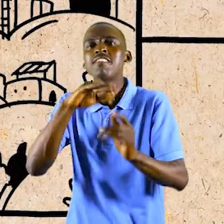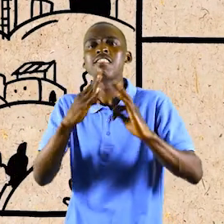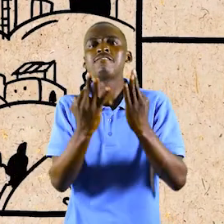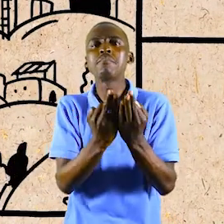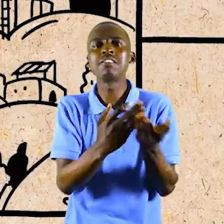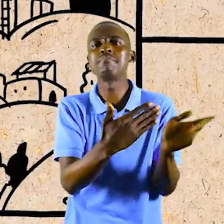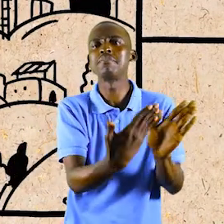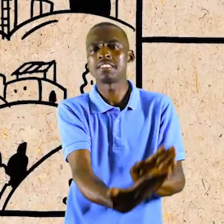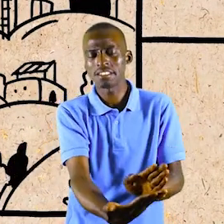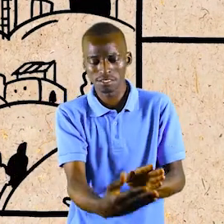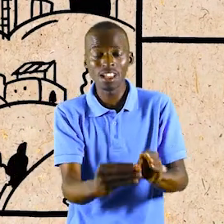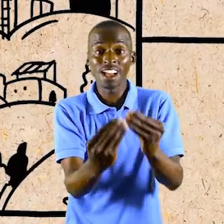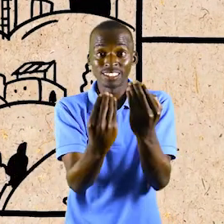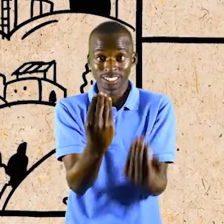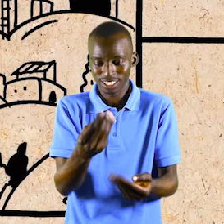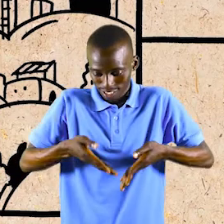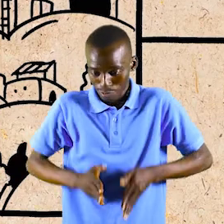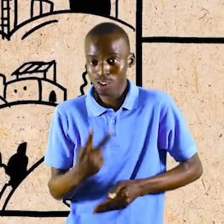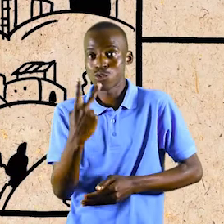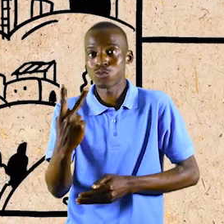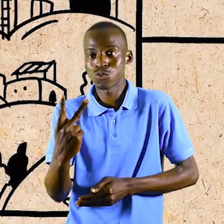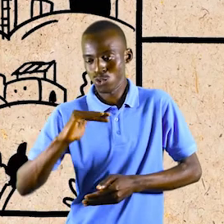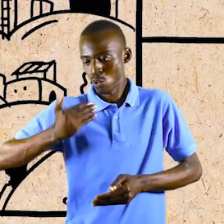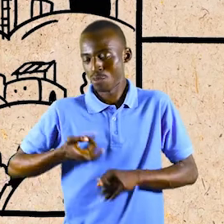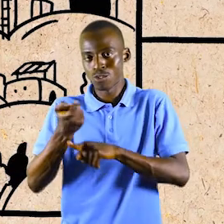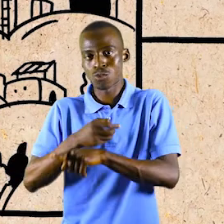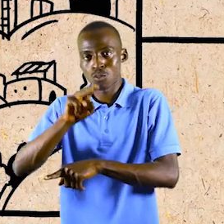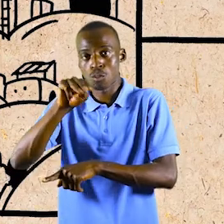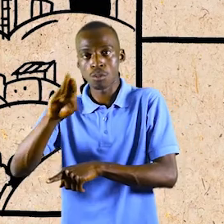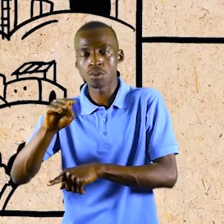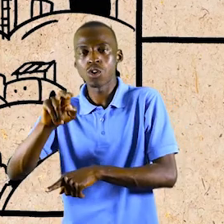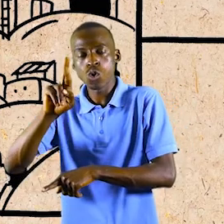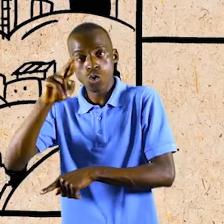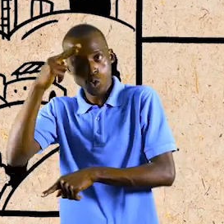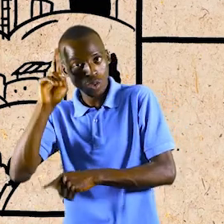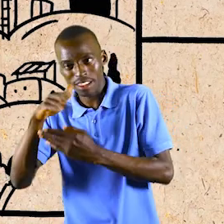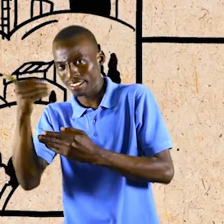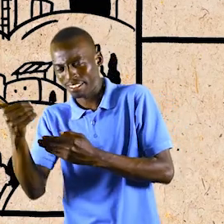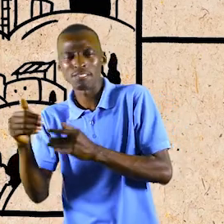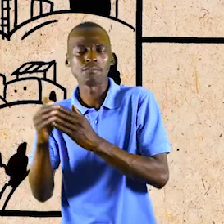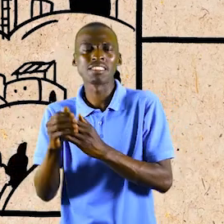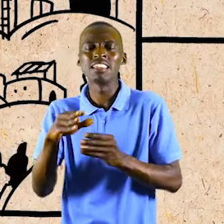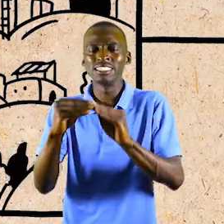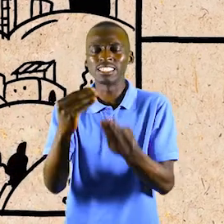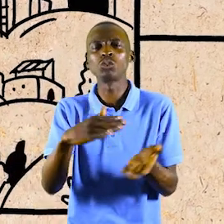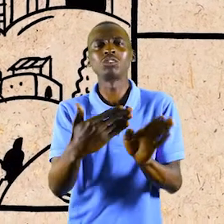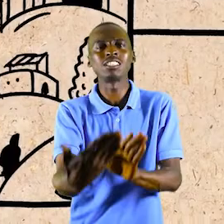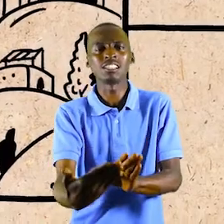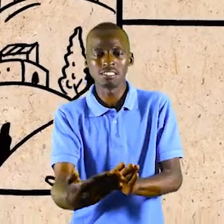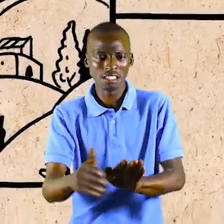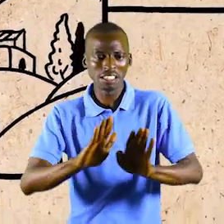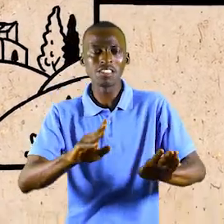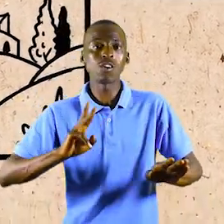family dies, and the sons marry 2 Moabite women, Ruth and Orpah. And then the sons, they die too. And so they